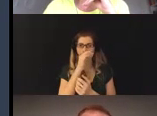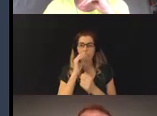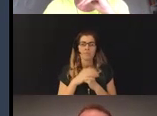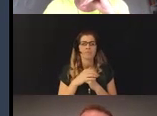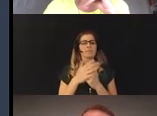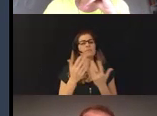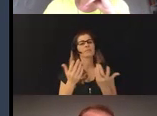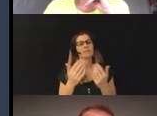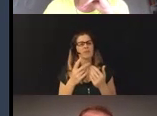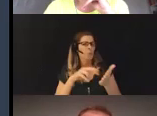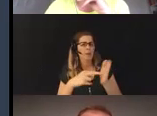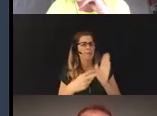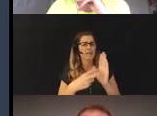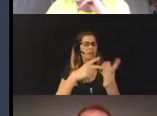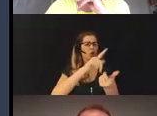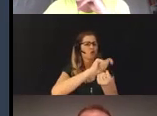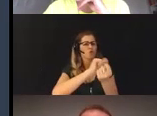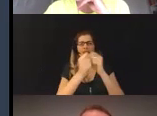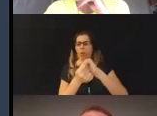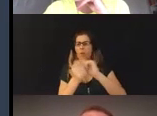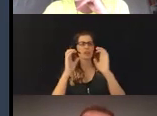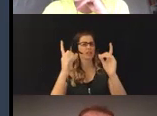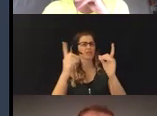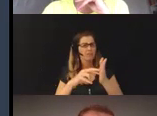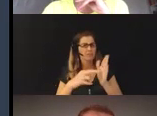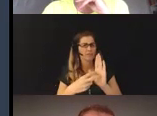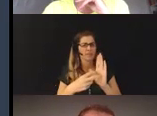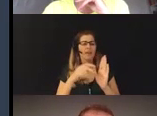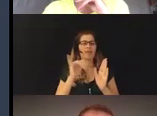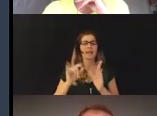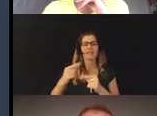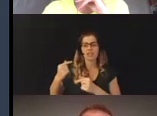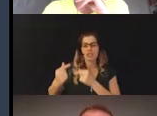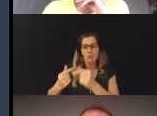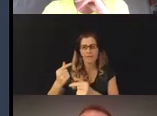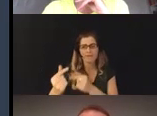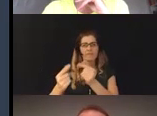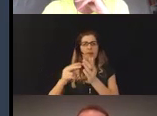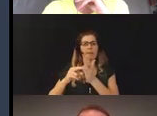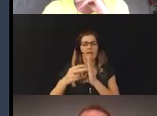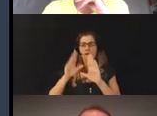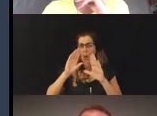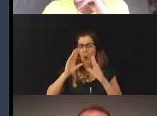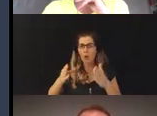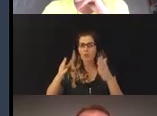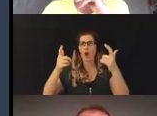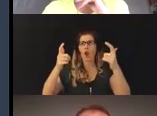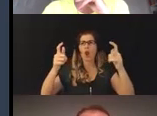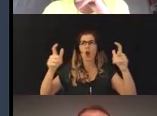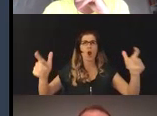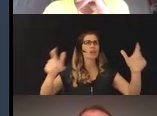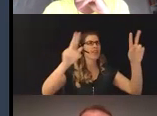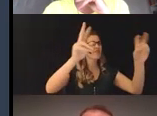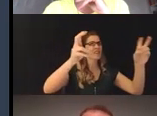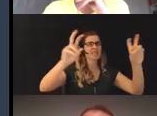So what is transformative education? It's generative. It focuses on large connected themes and